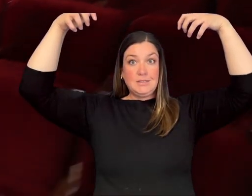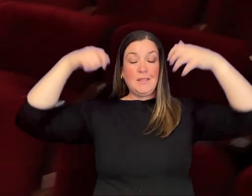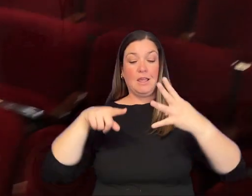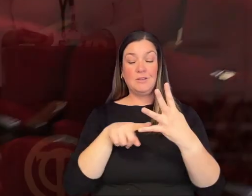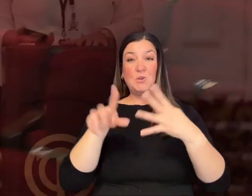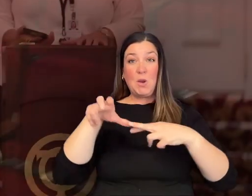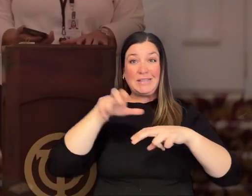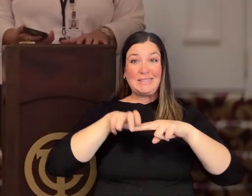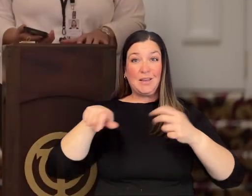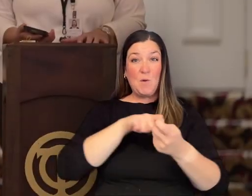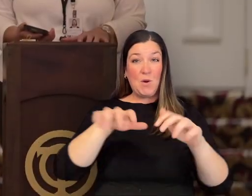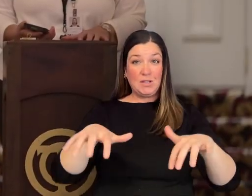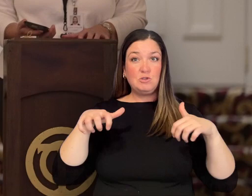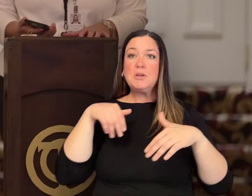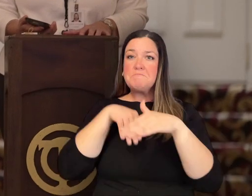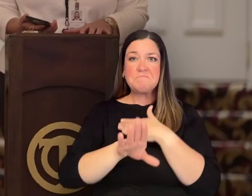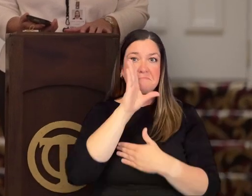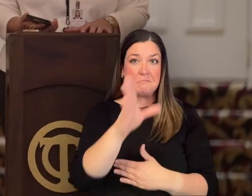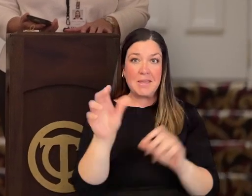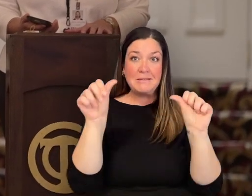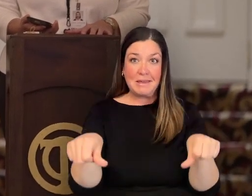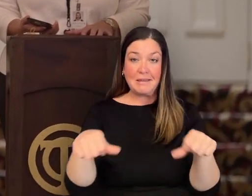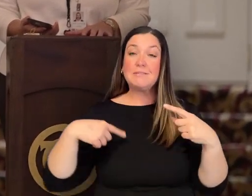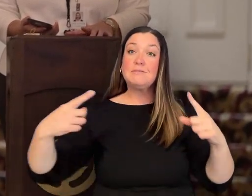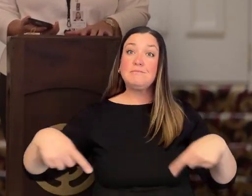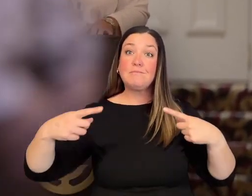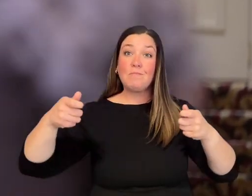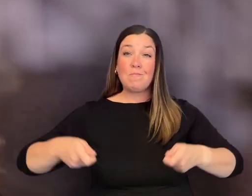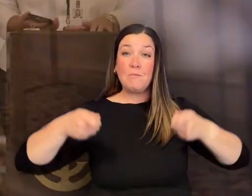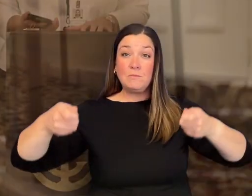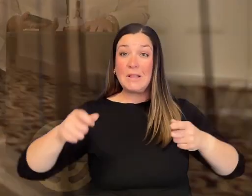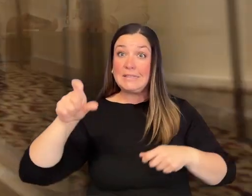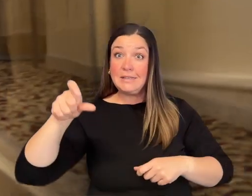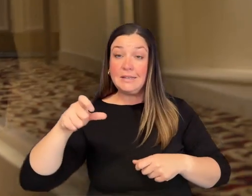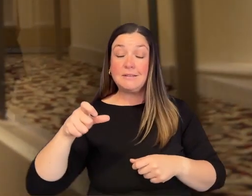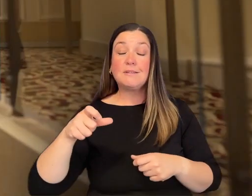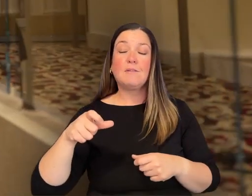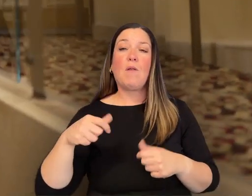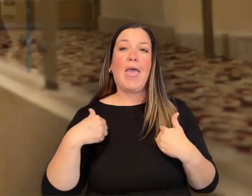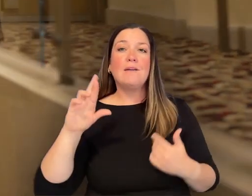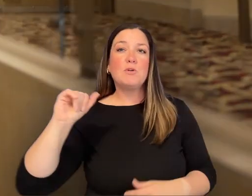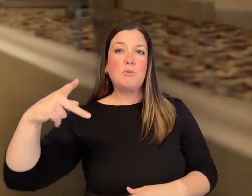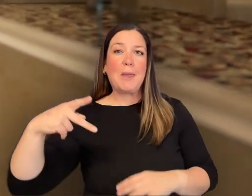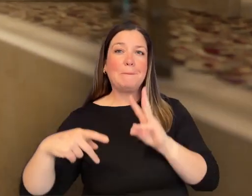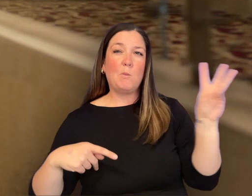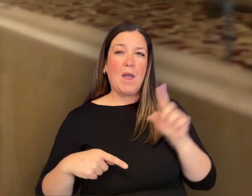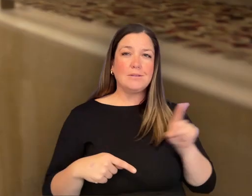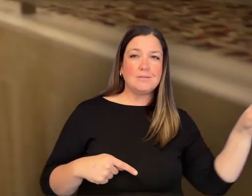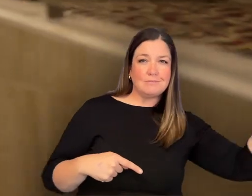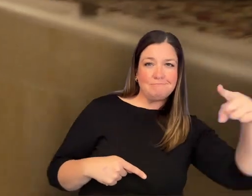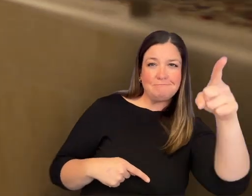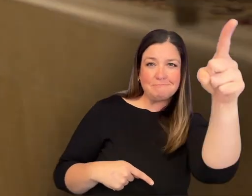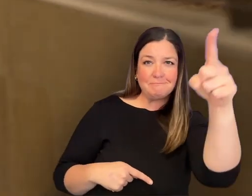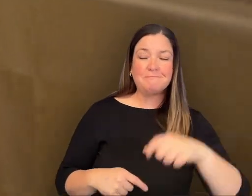enter on the main floor. Unless you have a mobility device, the ramped entrance is located down the hallway on the west side of the